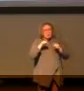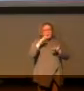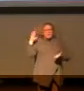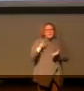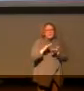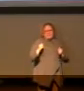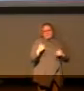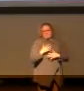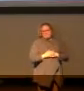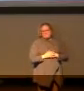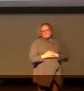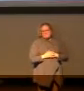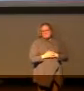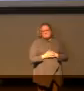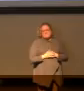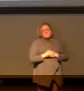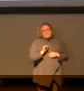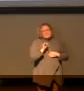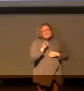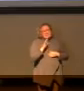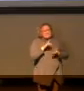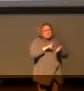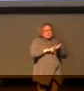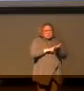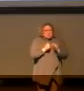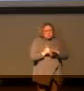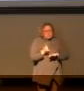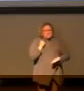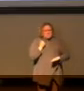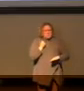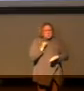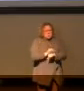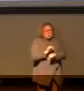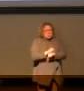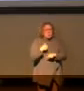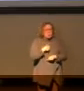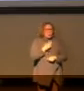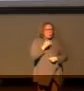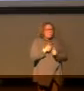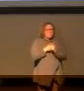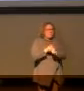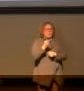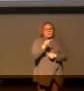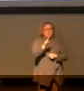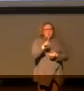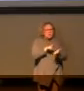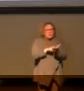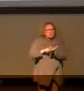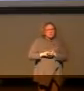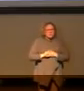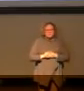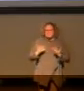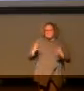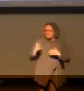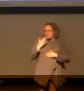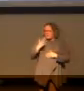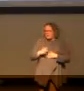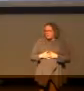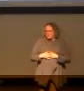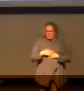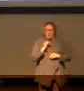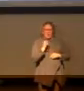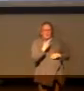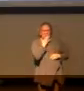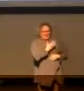fears. I would say if someone refused an assignment, we would follow our HR contract. That's all I have for you, Nancy. Oh, good. Thank you.